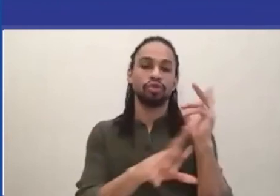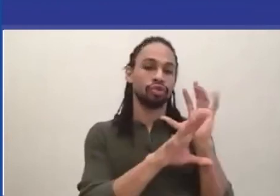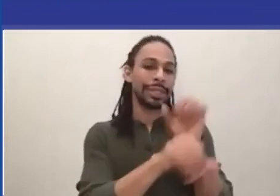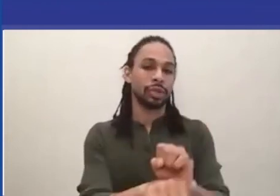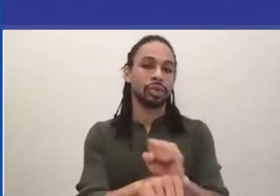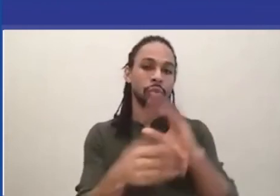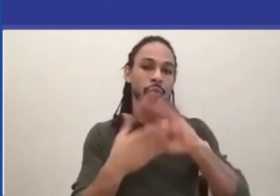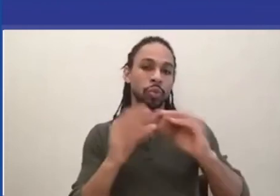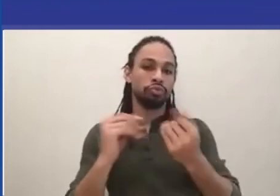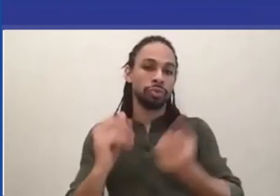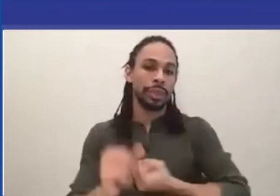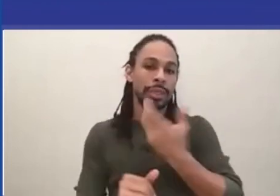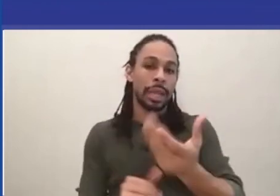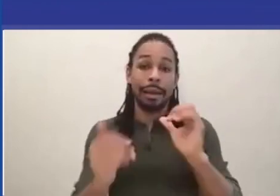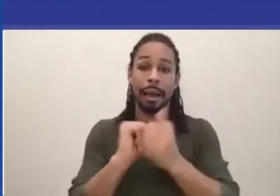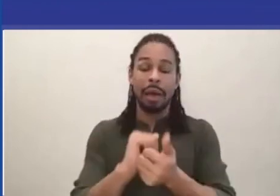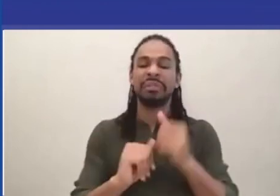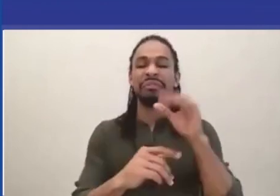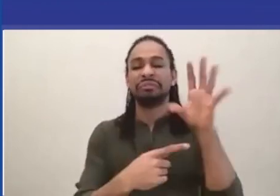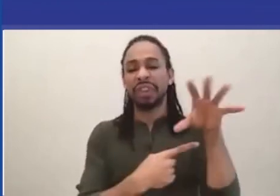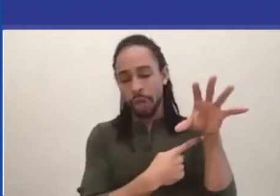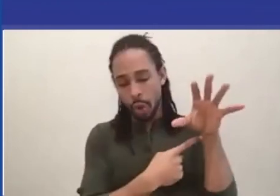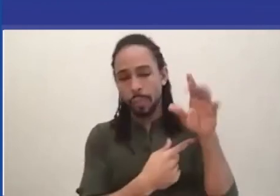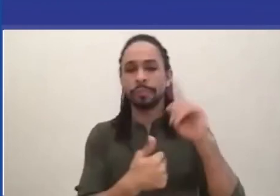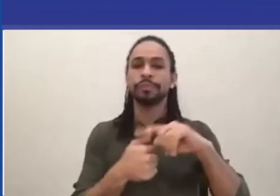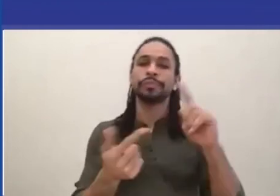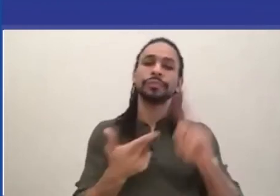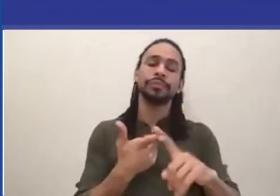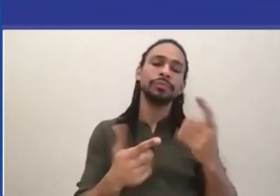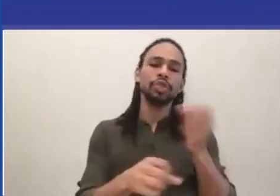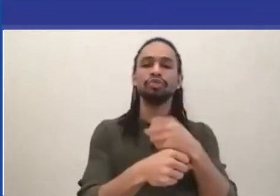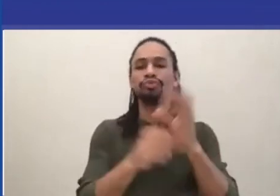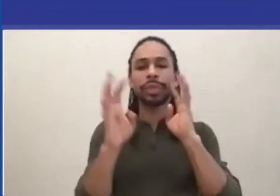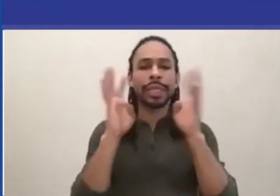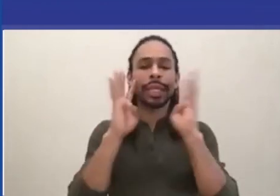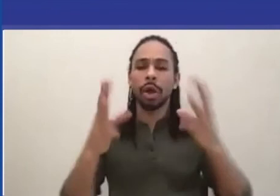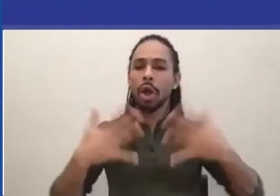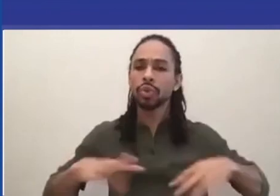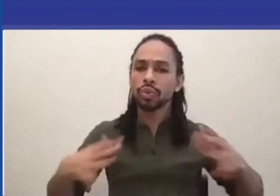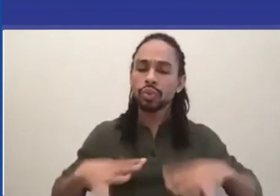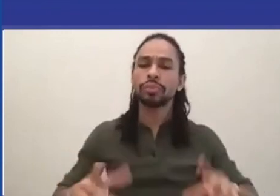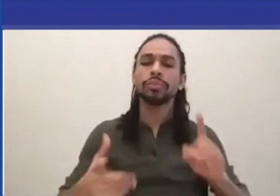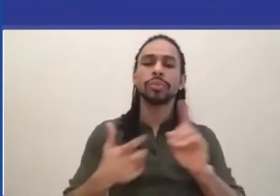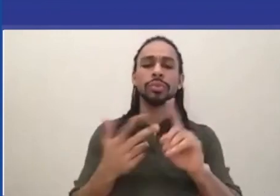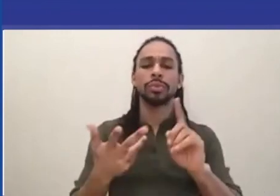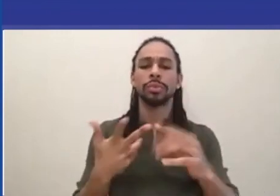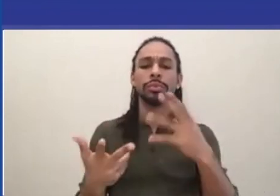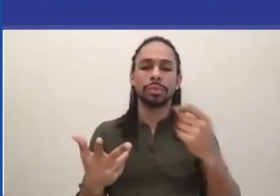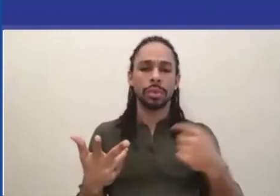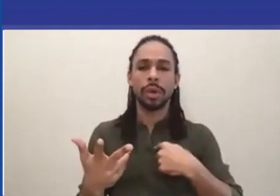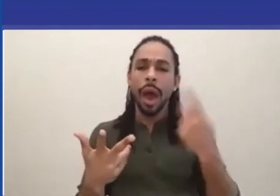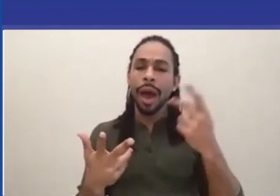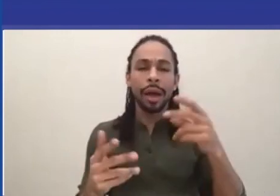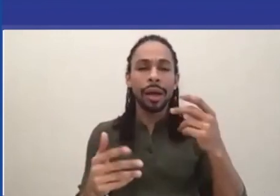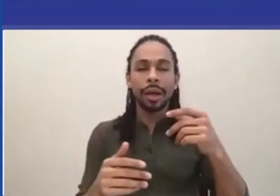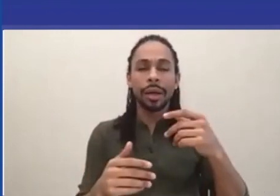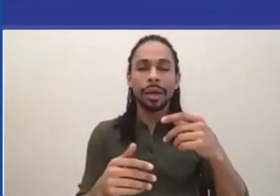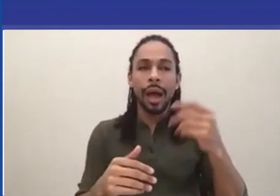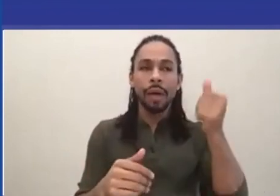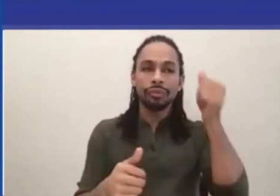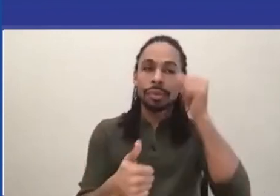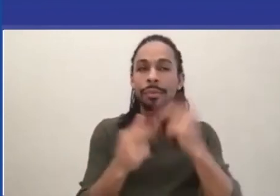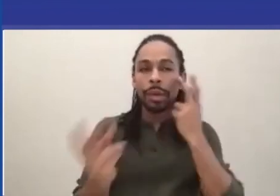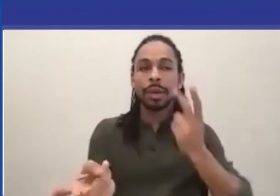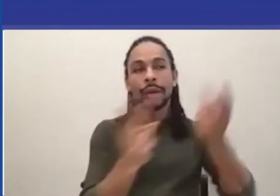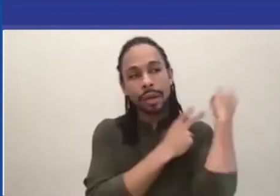video and all of that, and creating costumes. And I hearken back to Merce Cunningham when